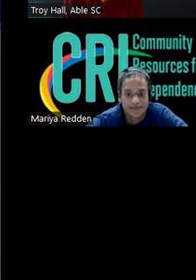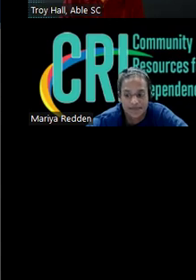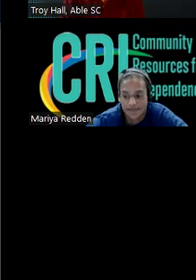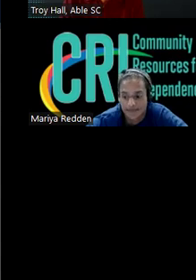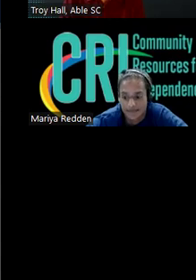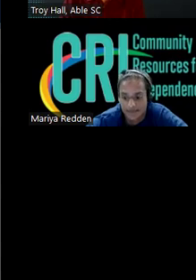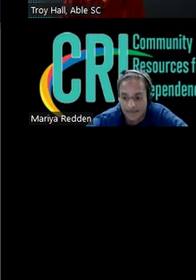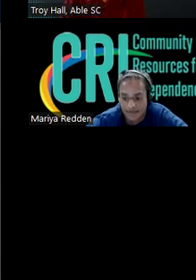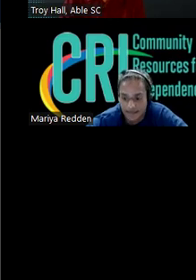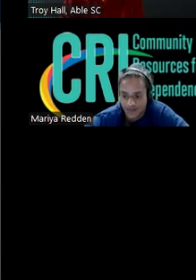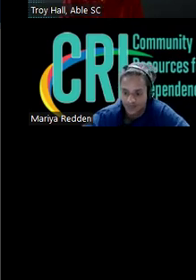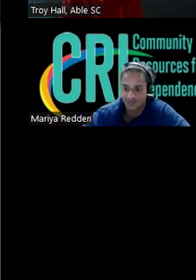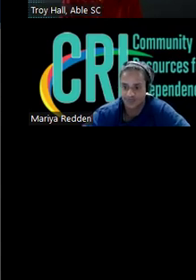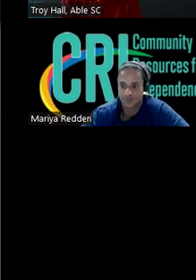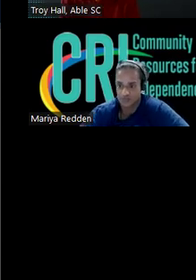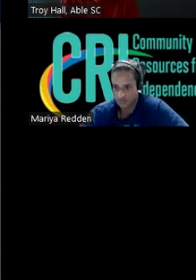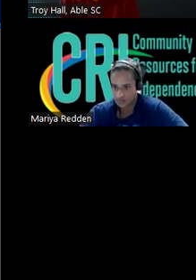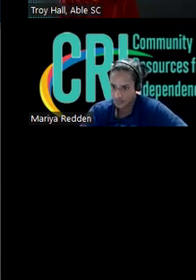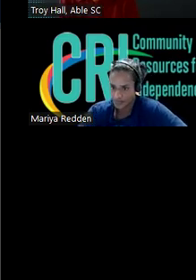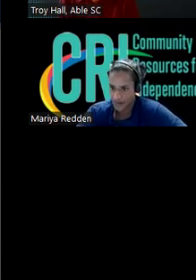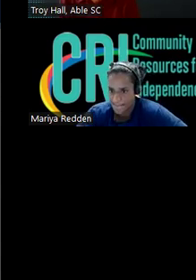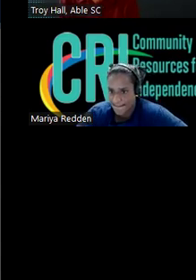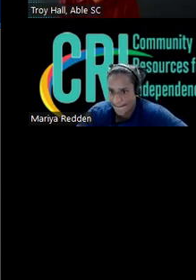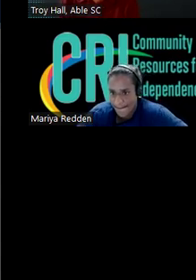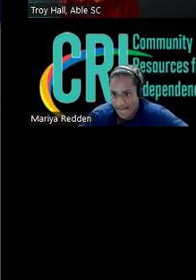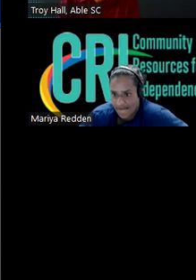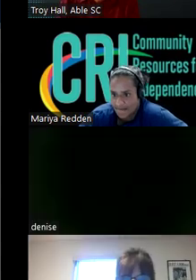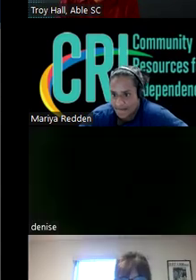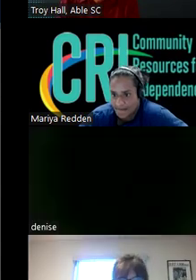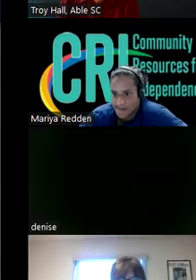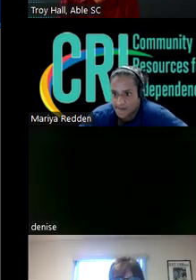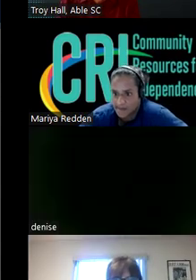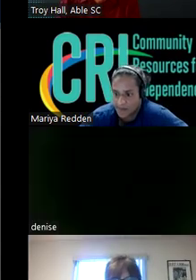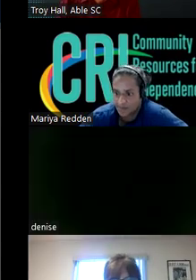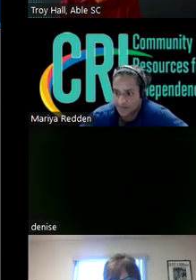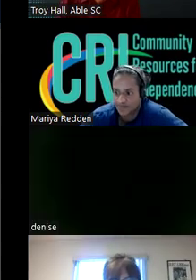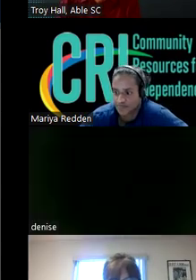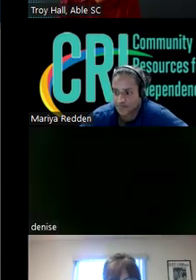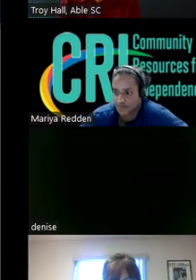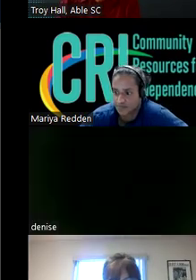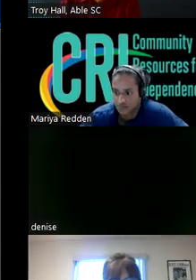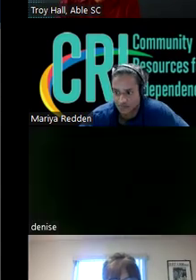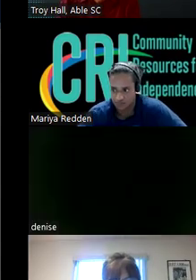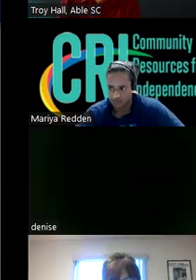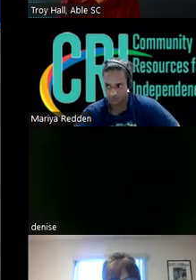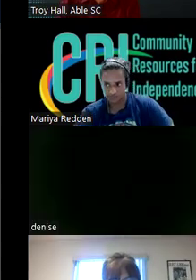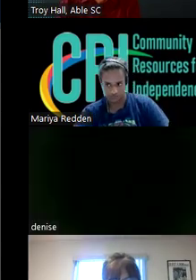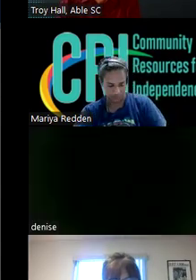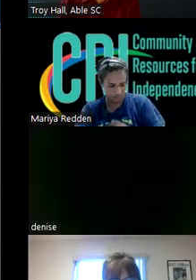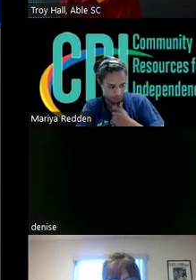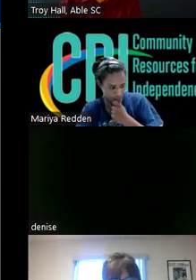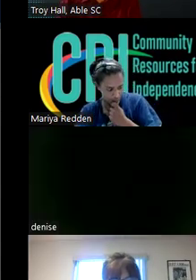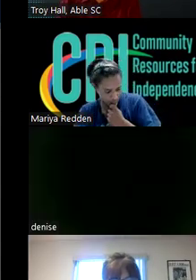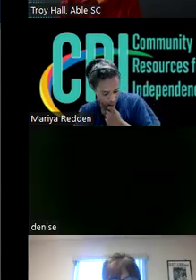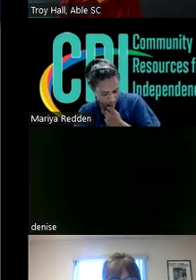The reality is that many teachers can feel unprepared to support students with complex support needs or complex